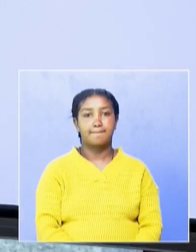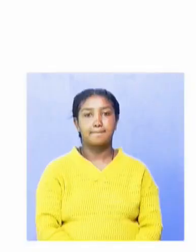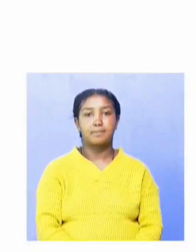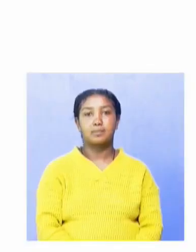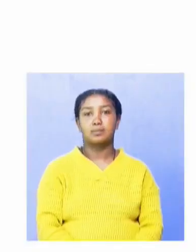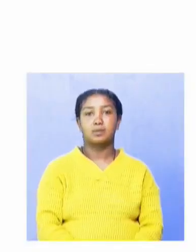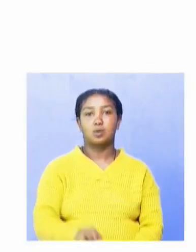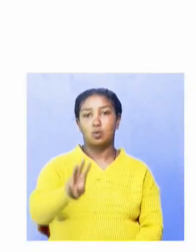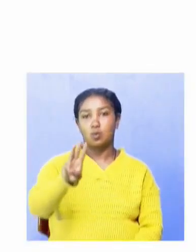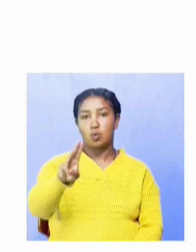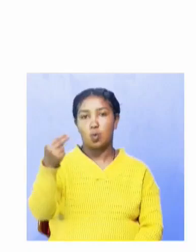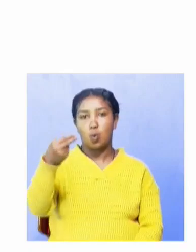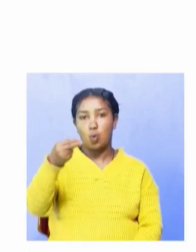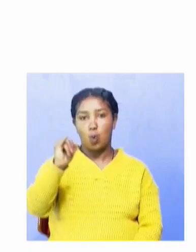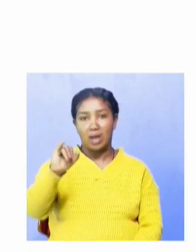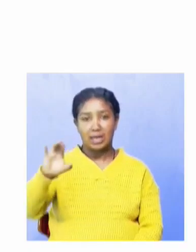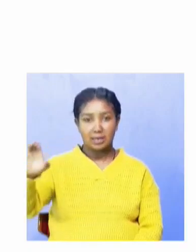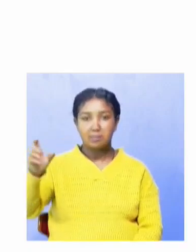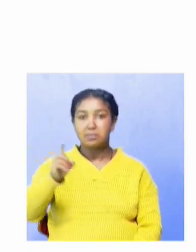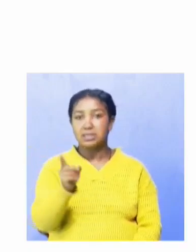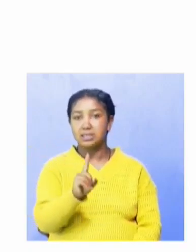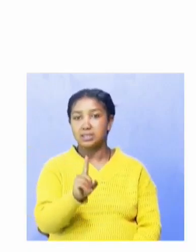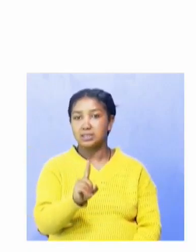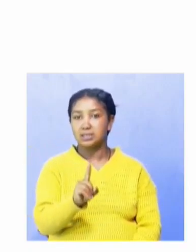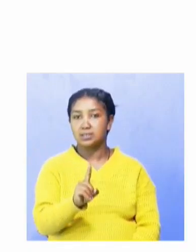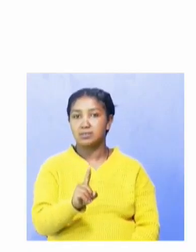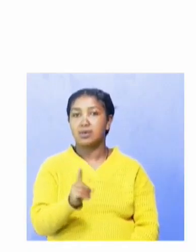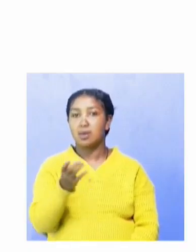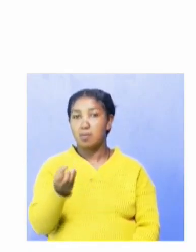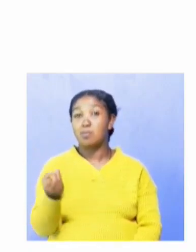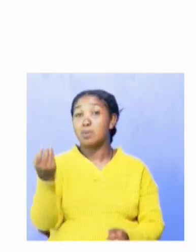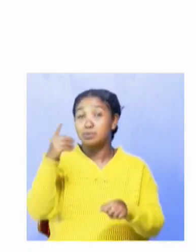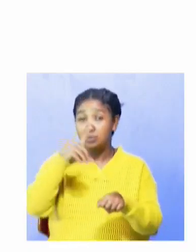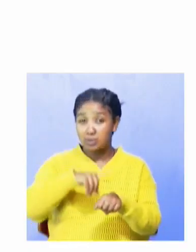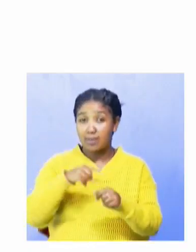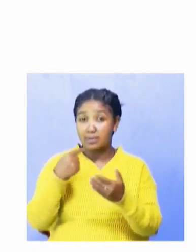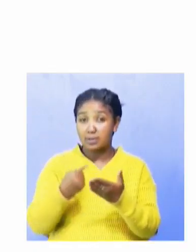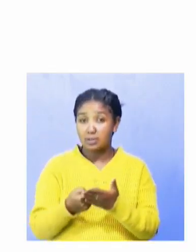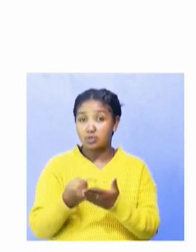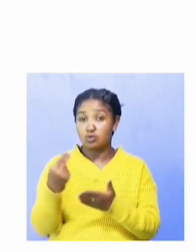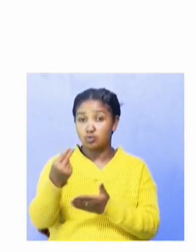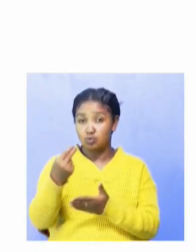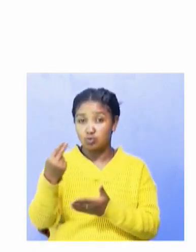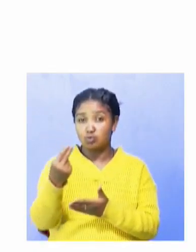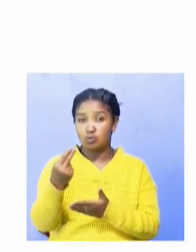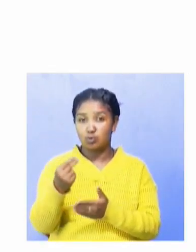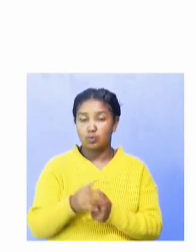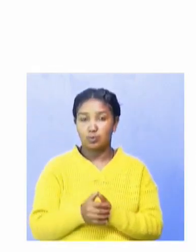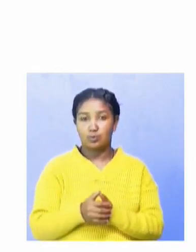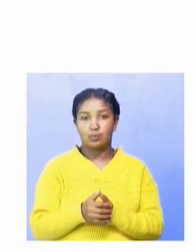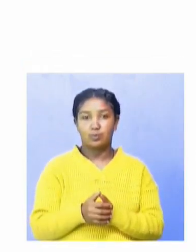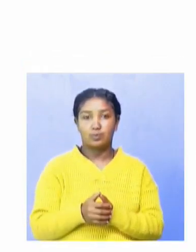What about while? Most of the time, this is also used to what?